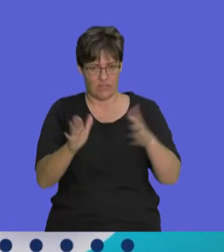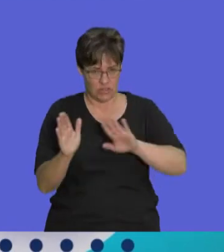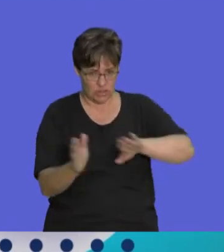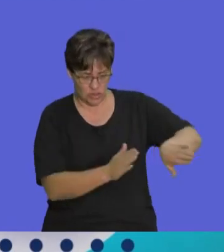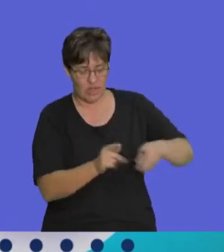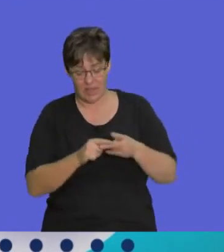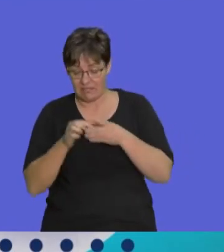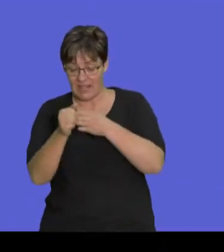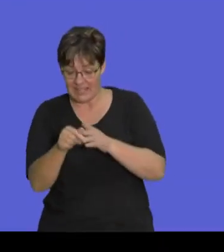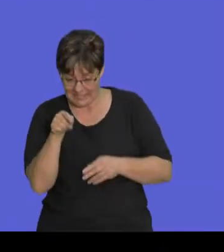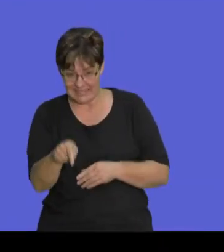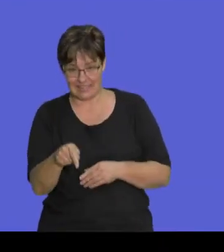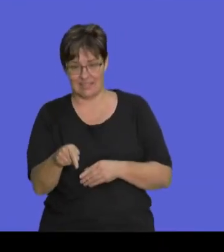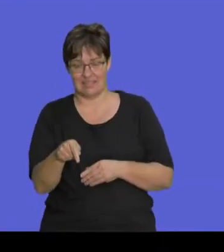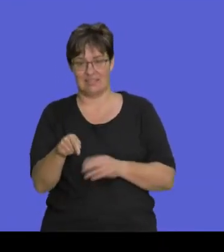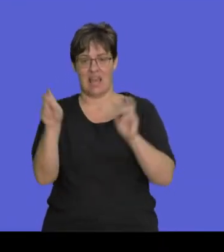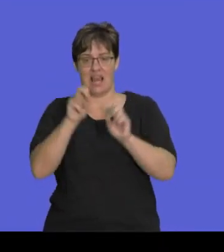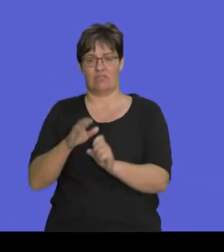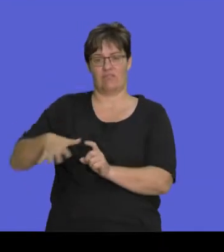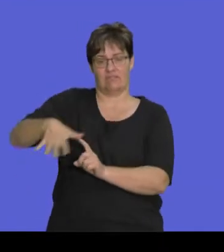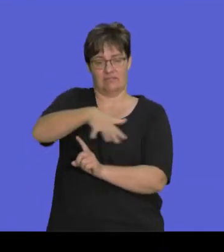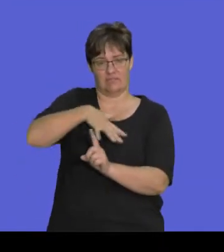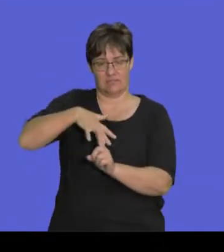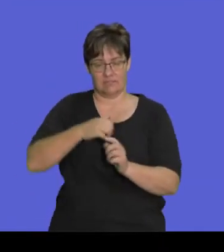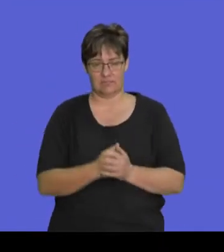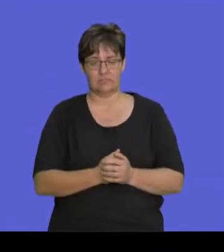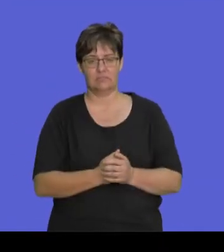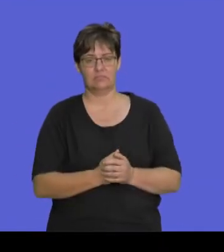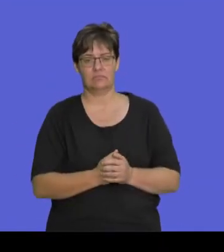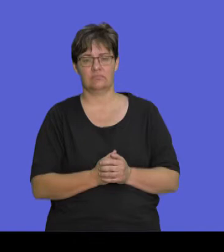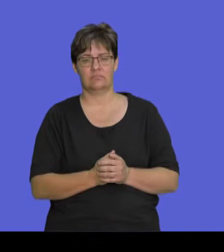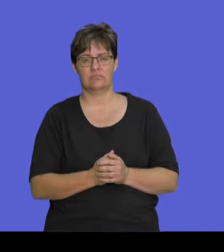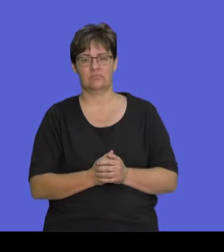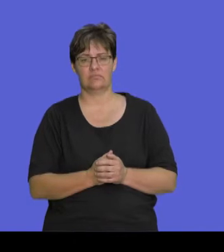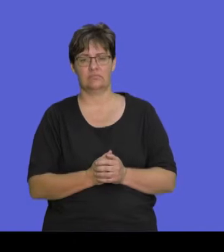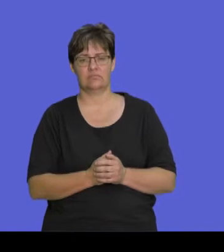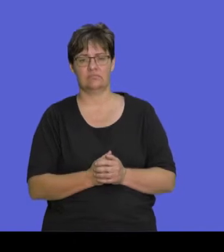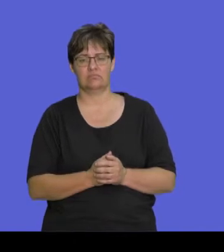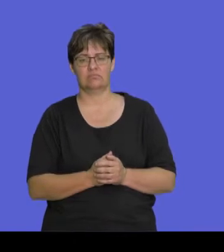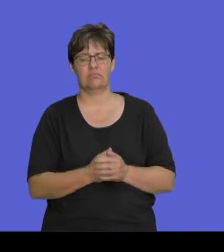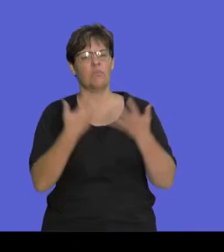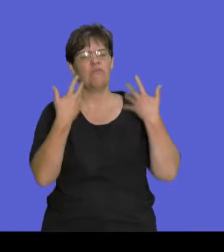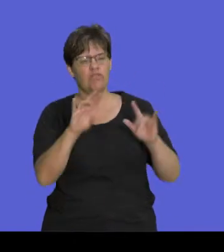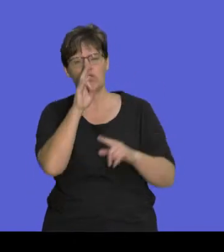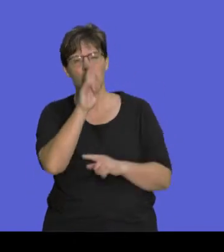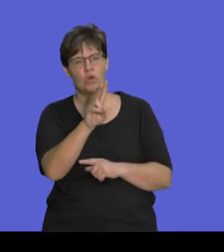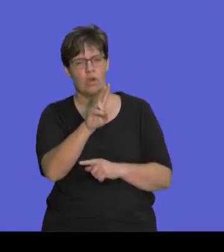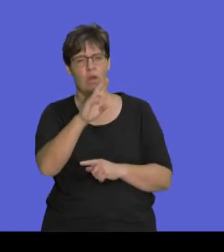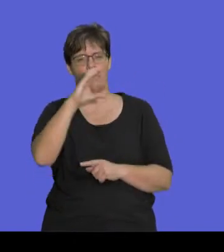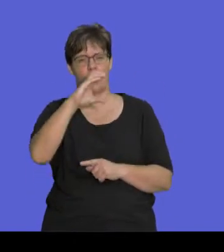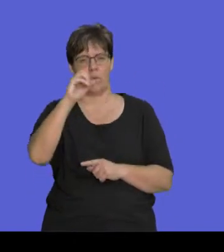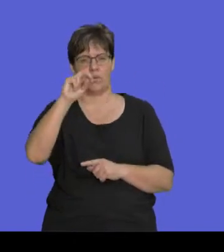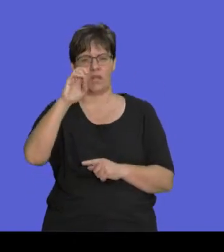leading to electric fields. Okay, right. Now we have managed to look at conductors